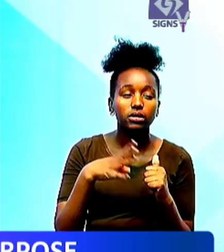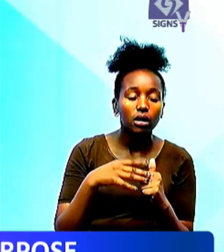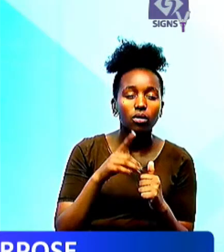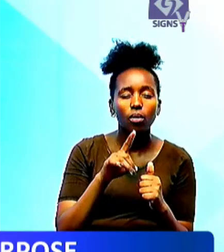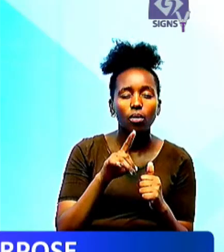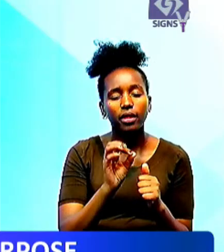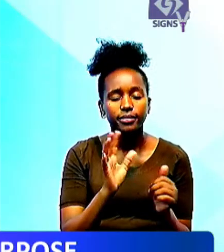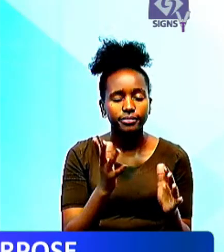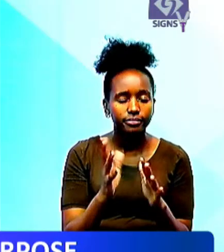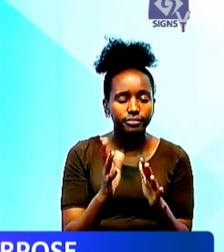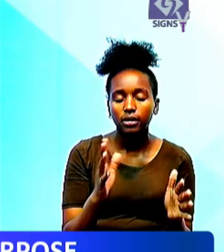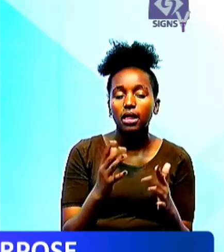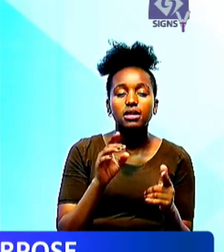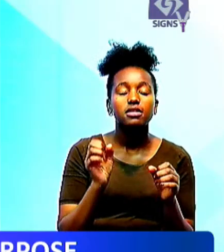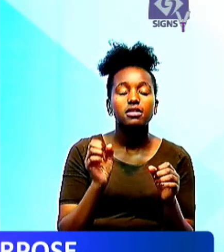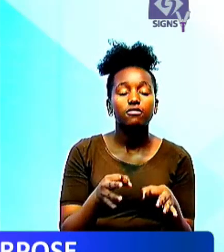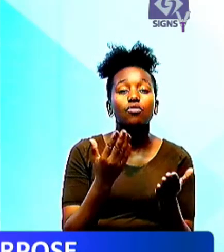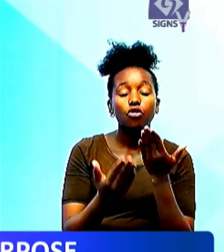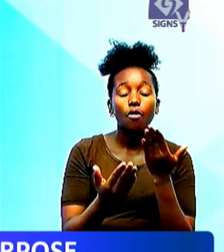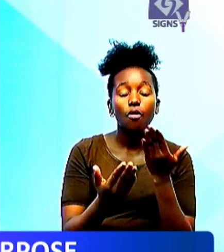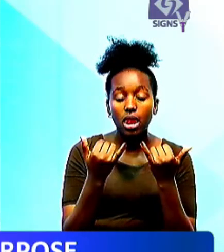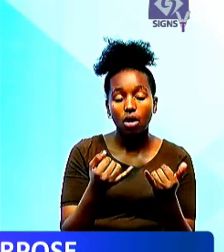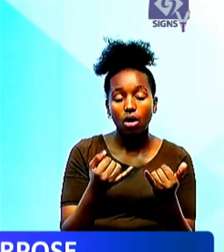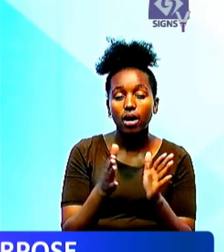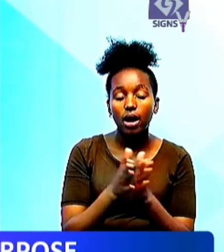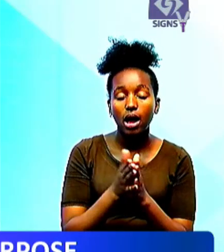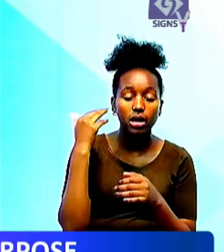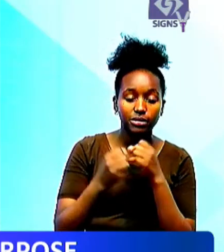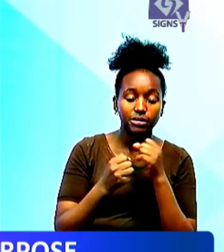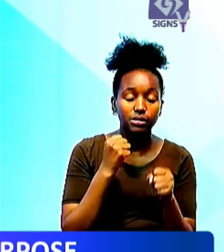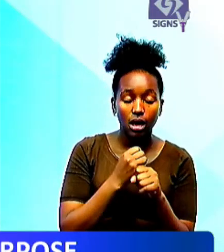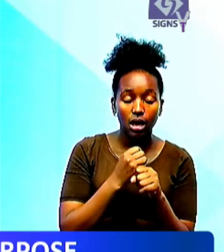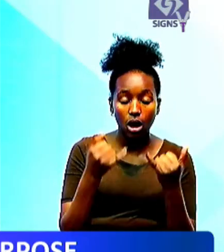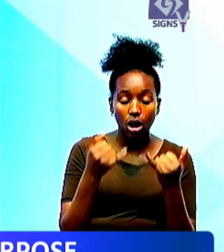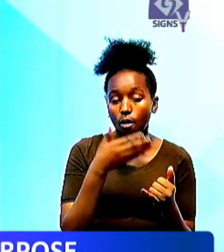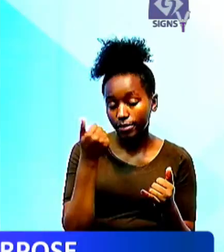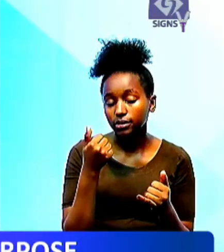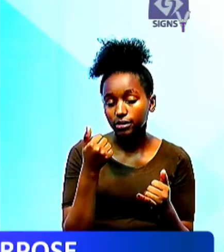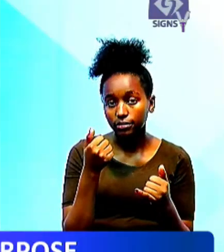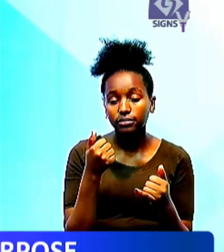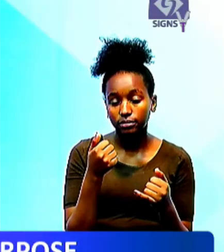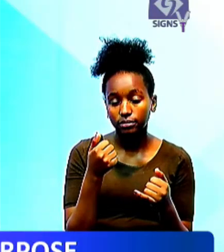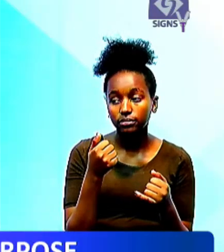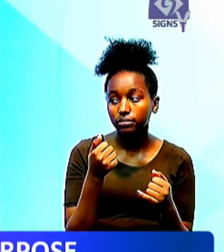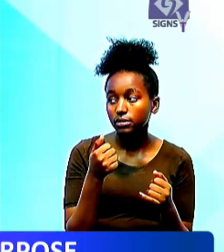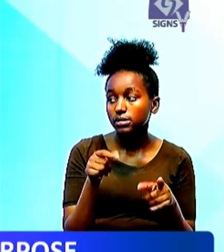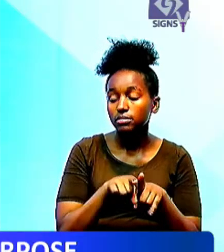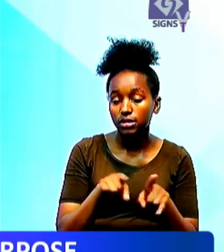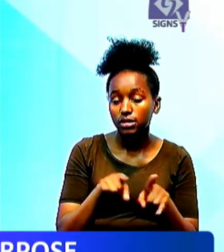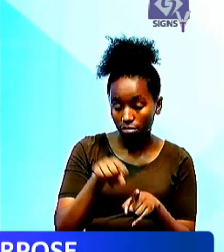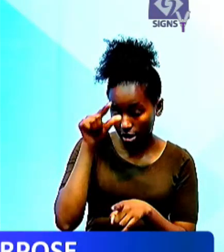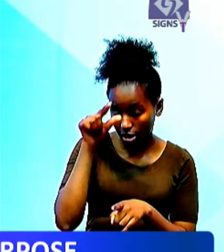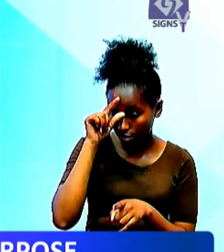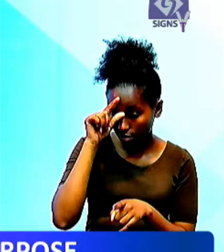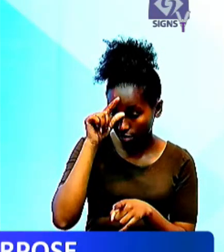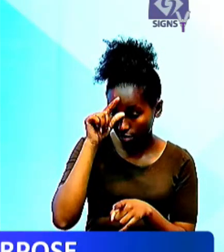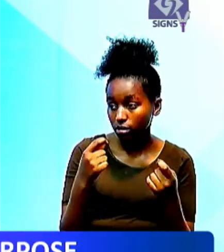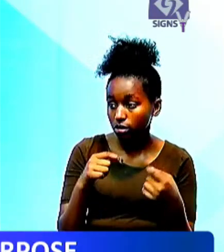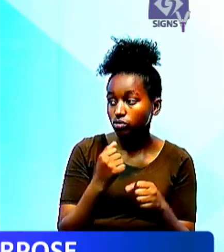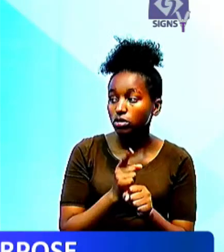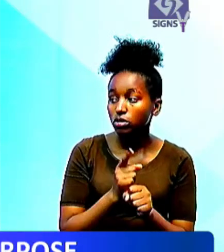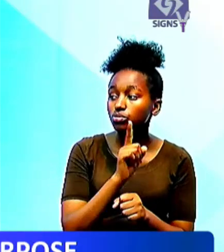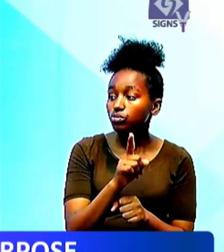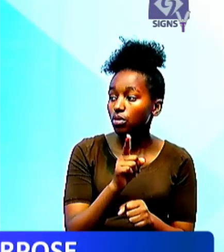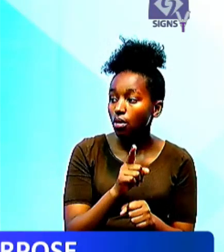year, and those interest rates that we are seeing, of course, it means the government it's a cost to the government, because the government will have to pay